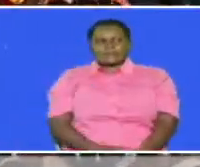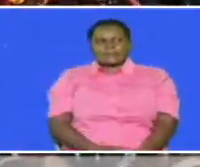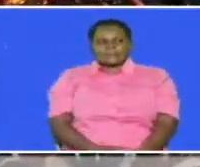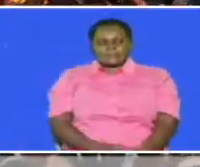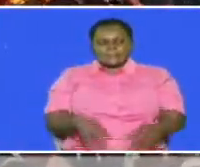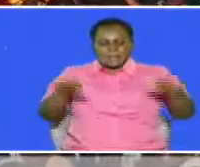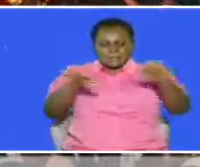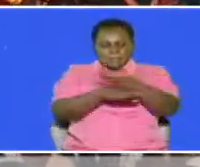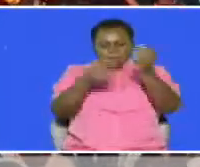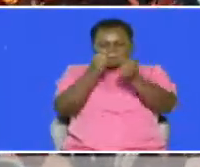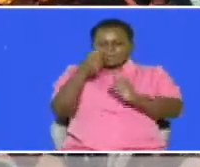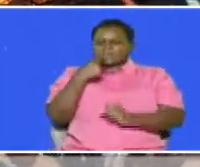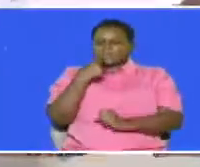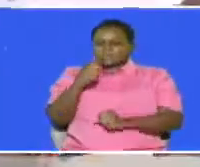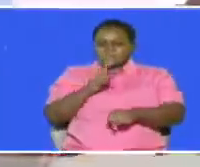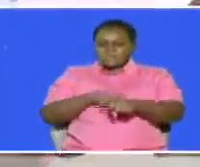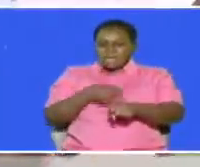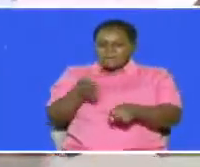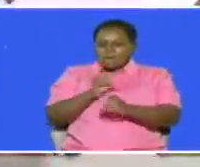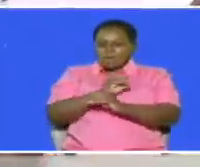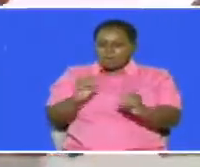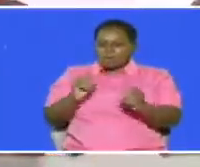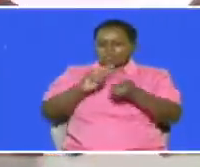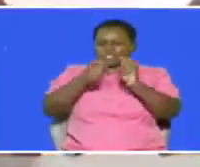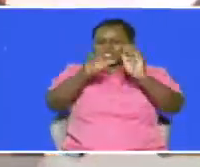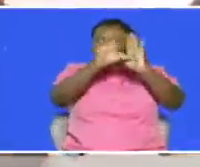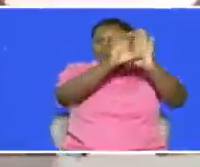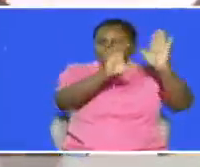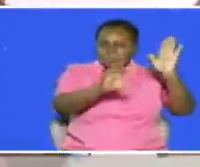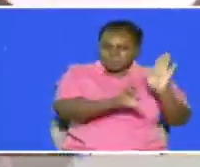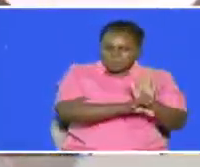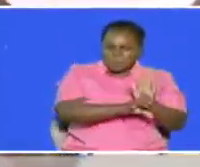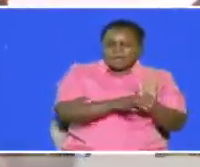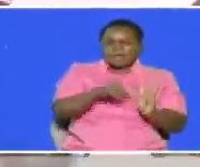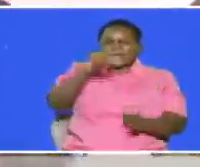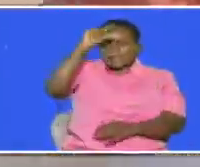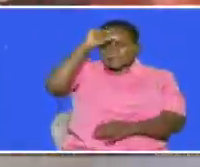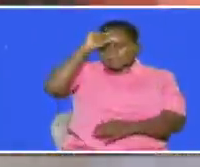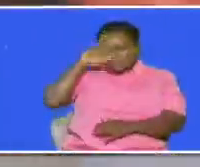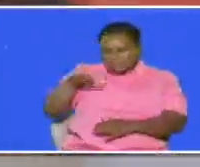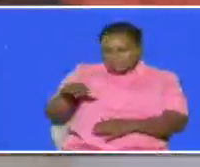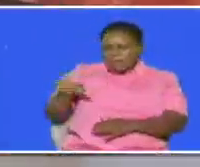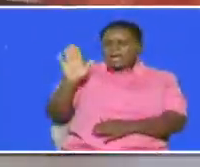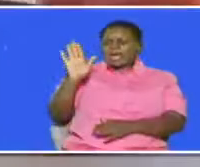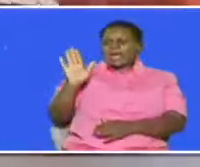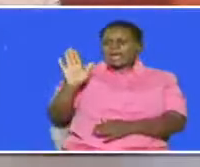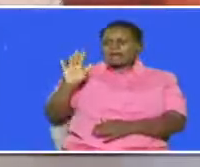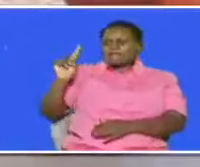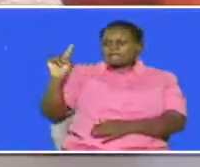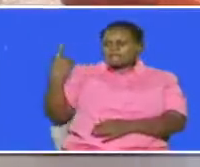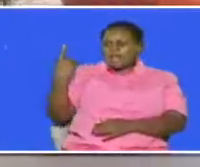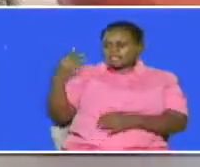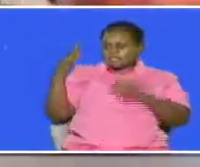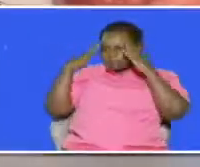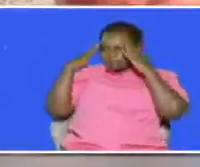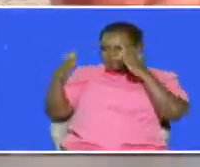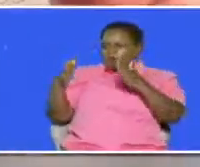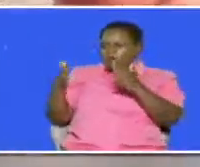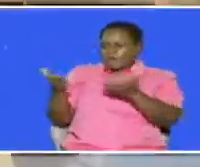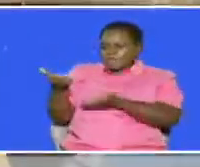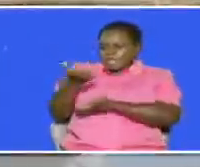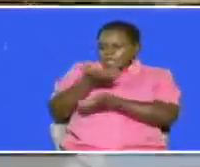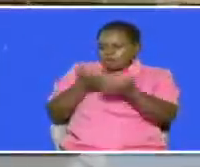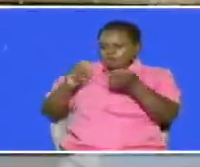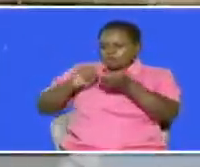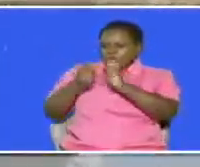The deputy president saying it was not time to change the constitution and that the government that he is part of will first focus on reviving the